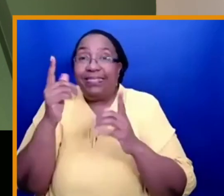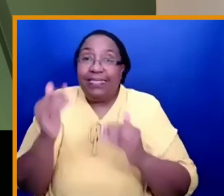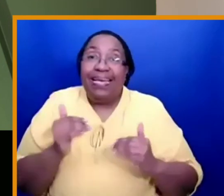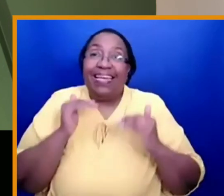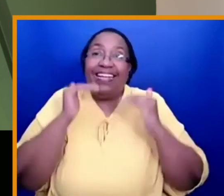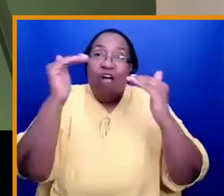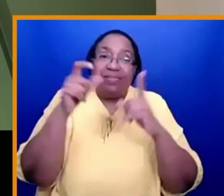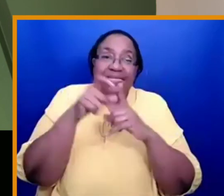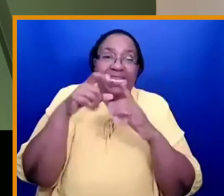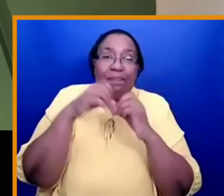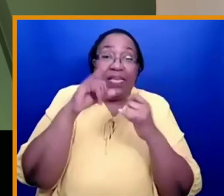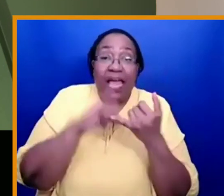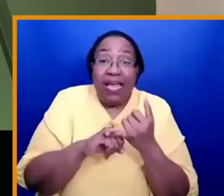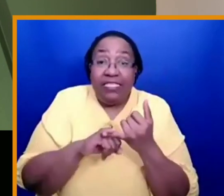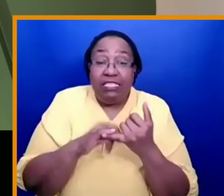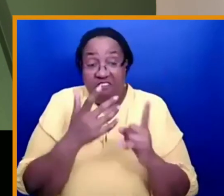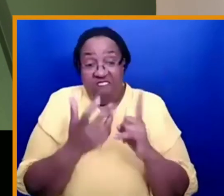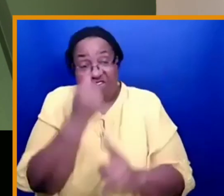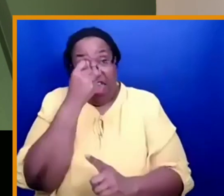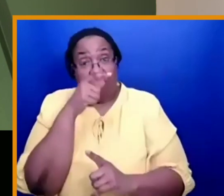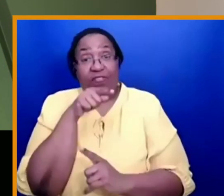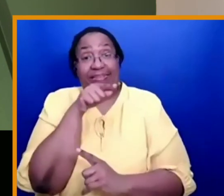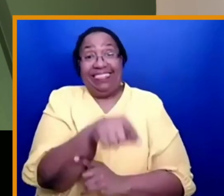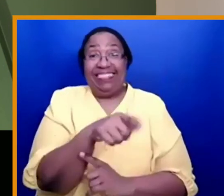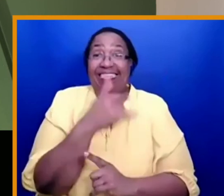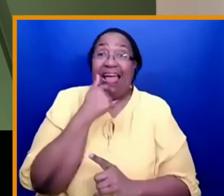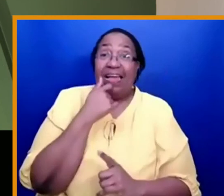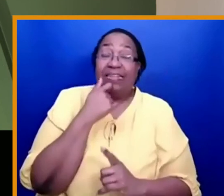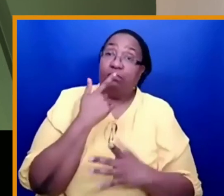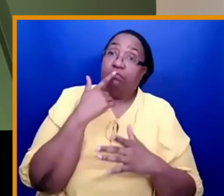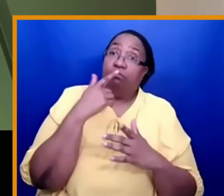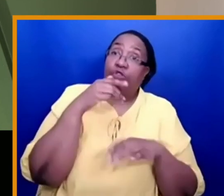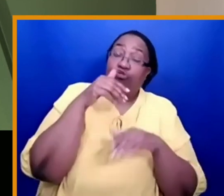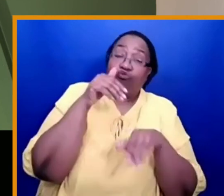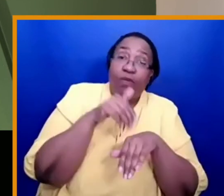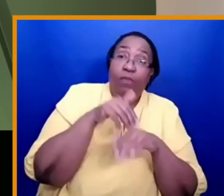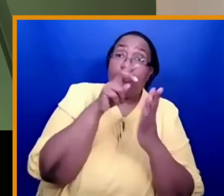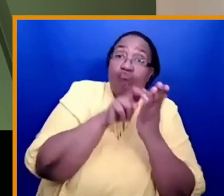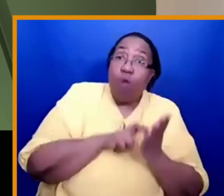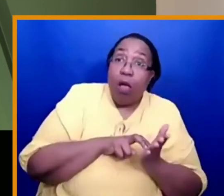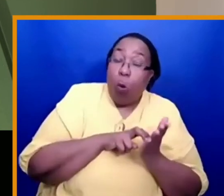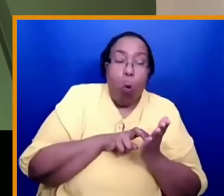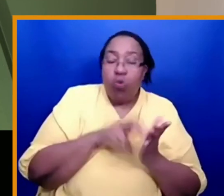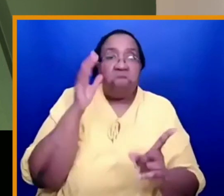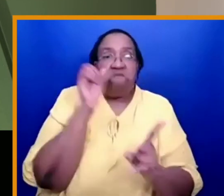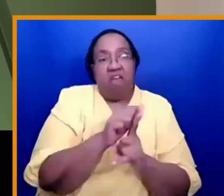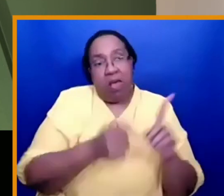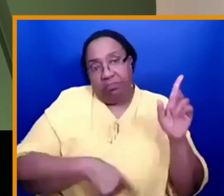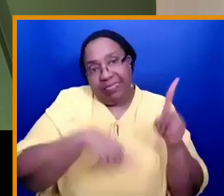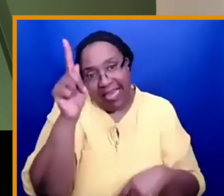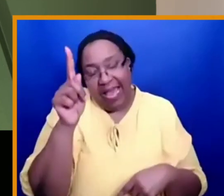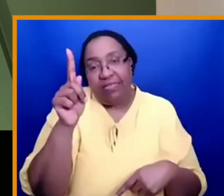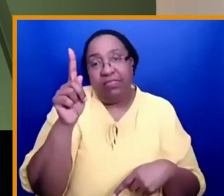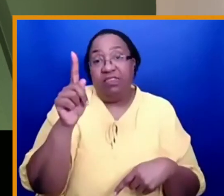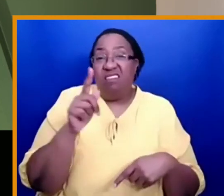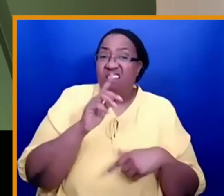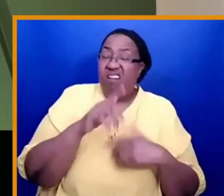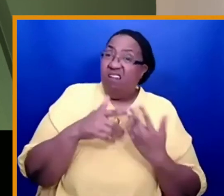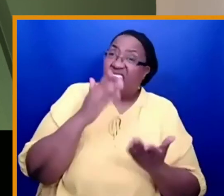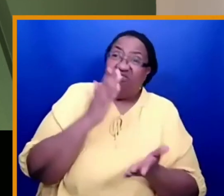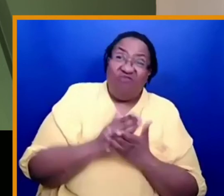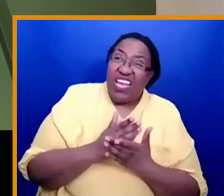risk. I recognise the need for clarity on this complex issue, but think it's important to balance that with the hundreds of thousands